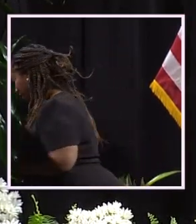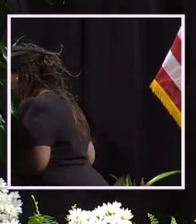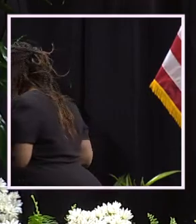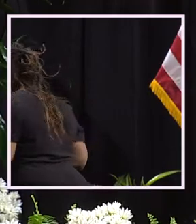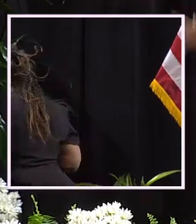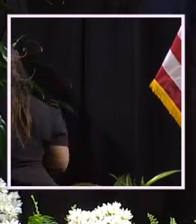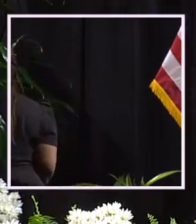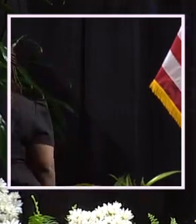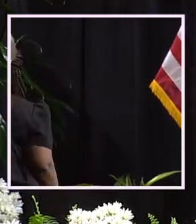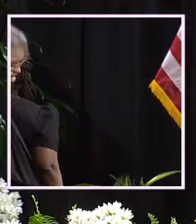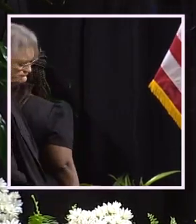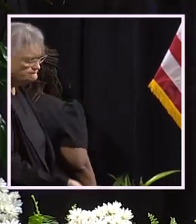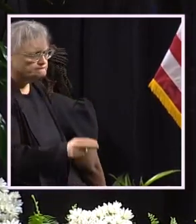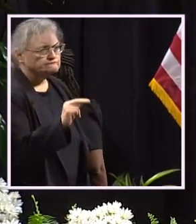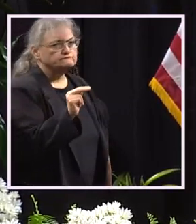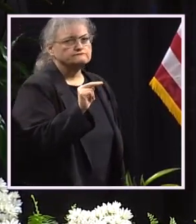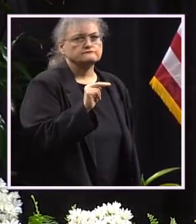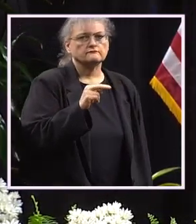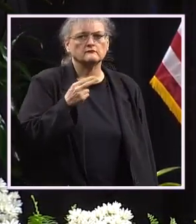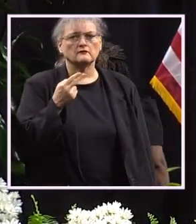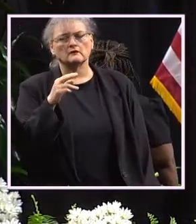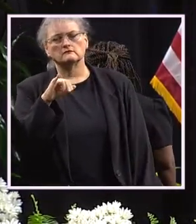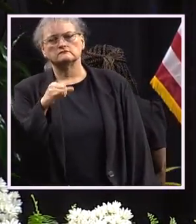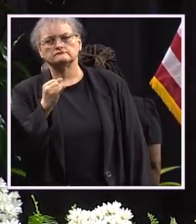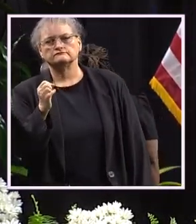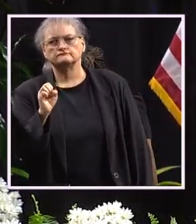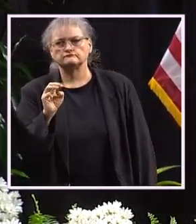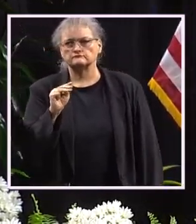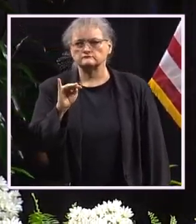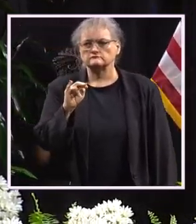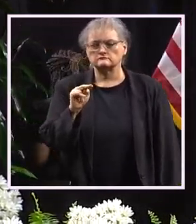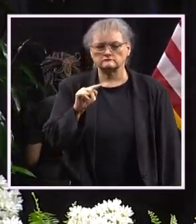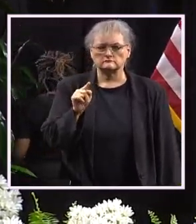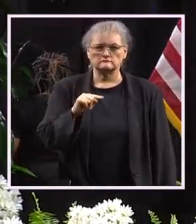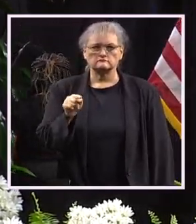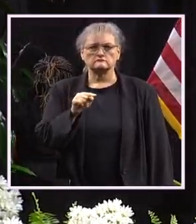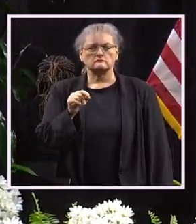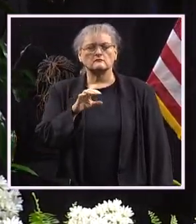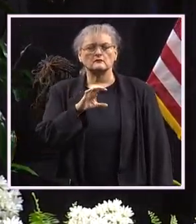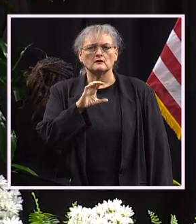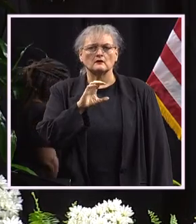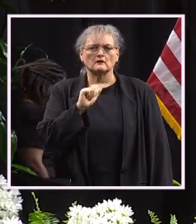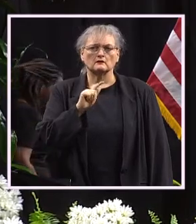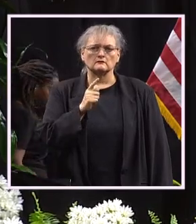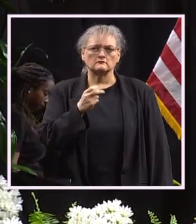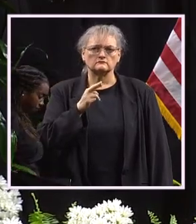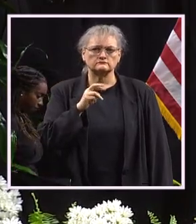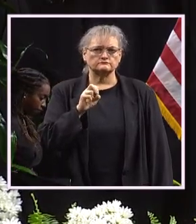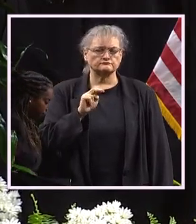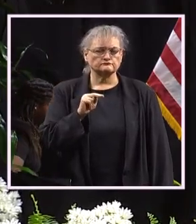Anis Jimenez, Master of Arts. Catherine Irene Hitson.